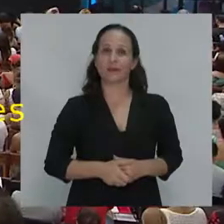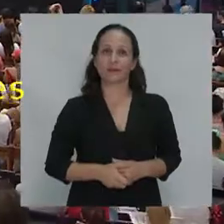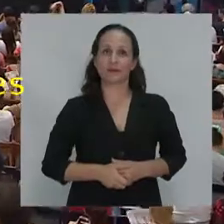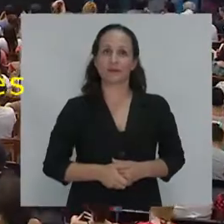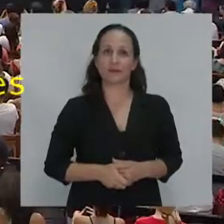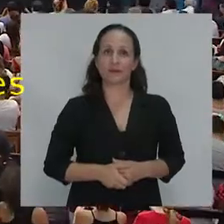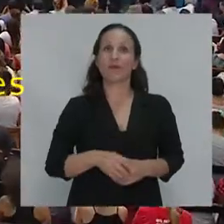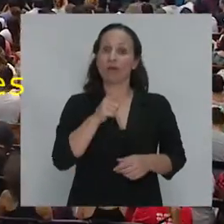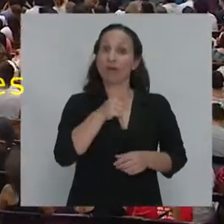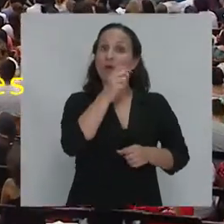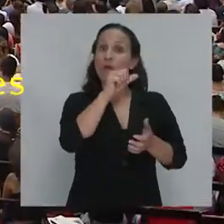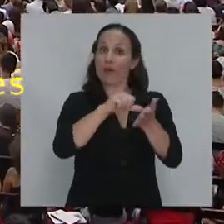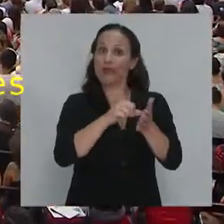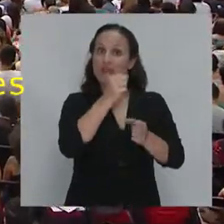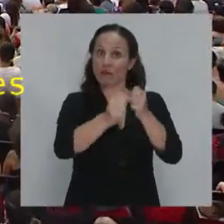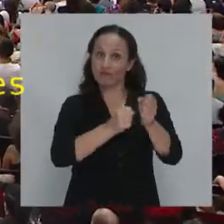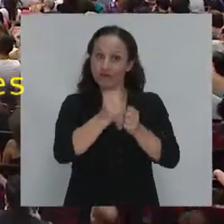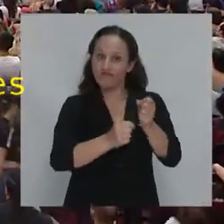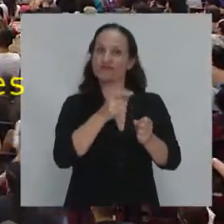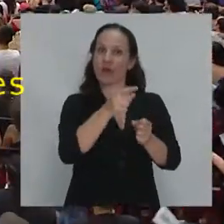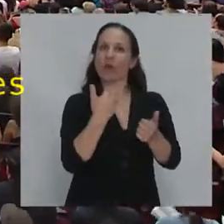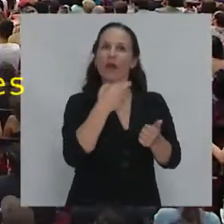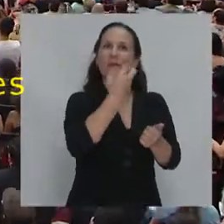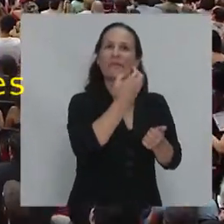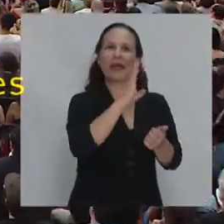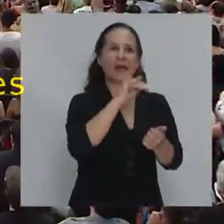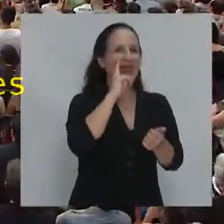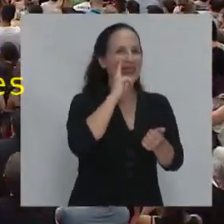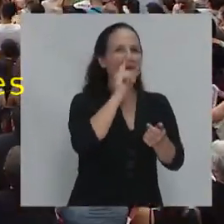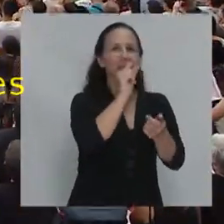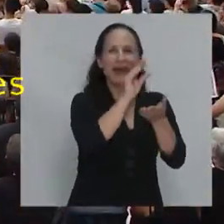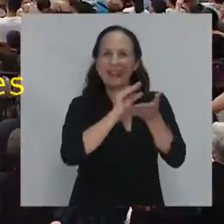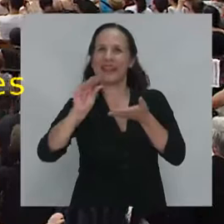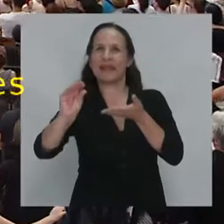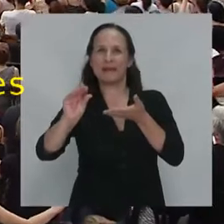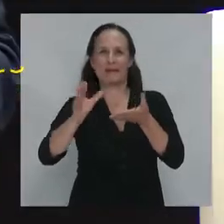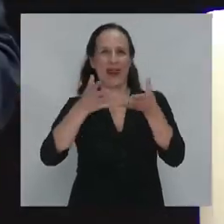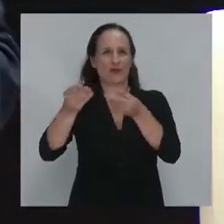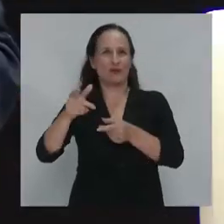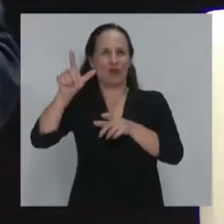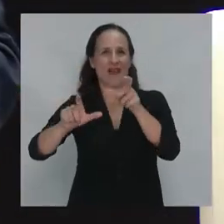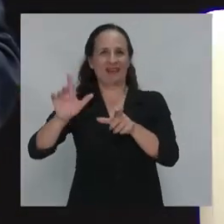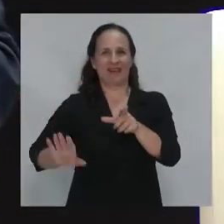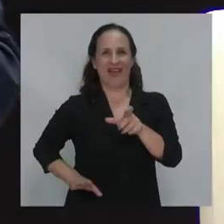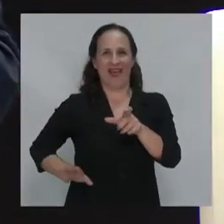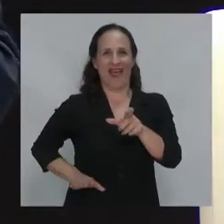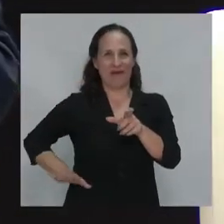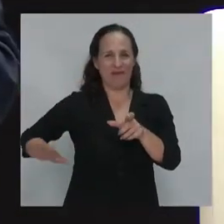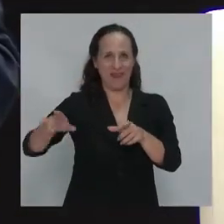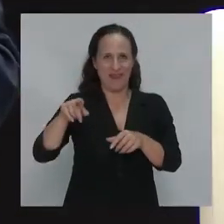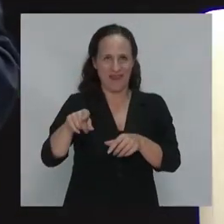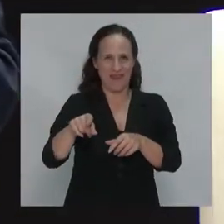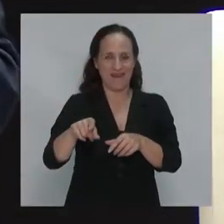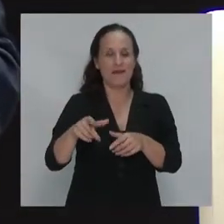global development long agreed on. Yet none of this will be sufficient